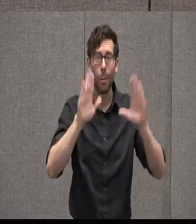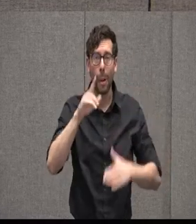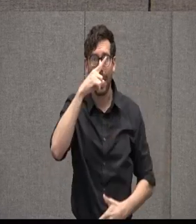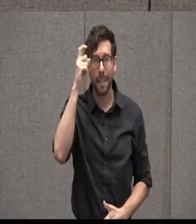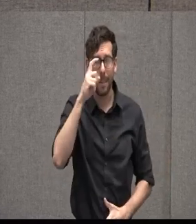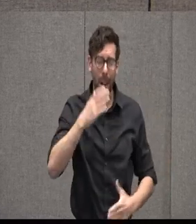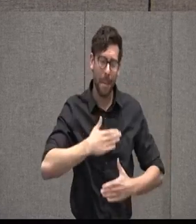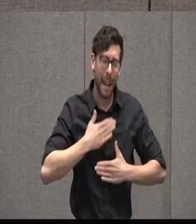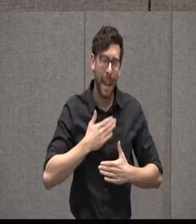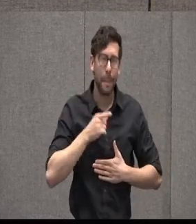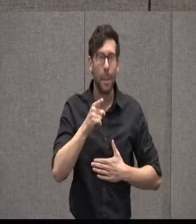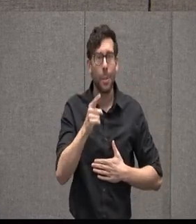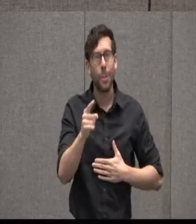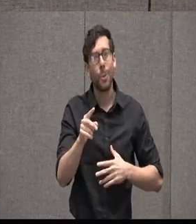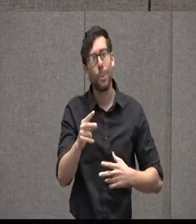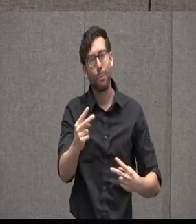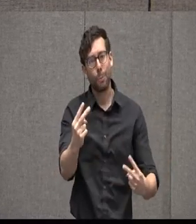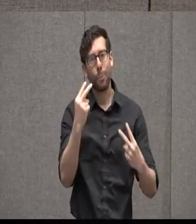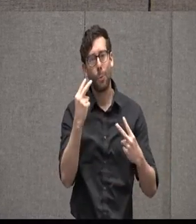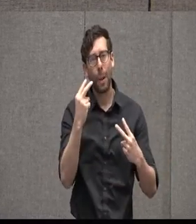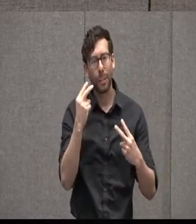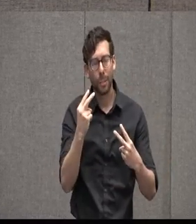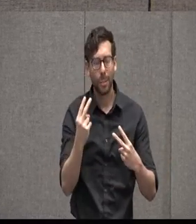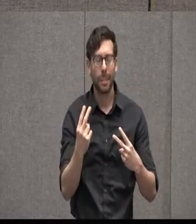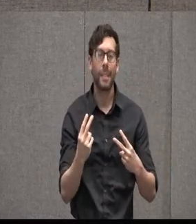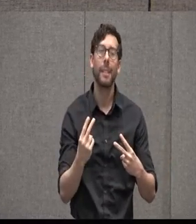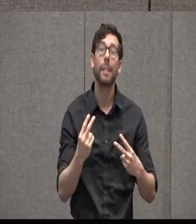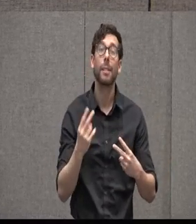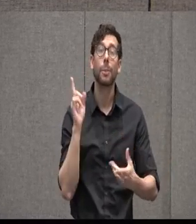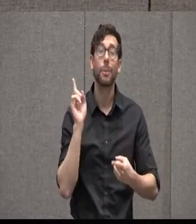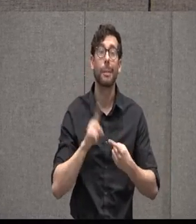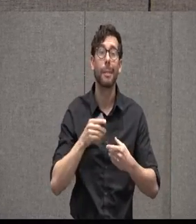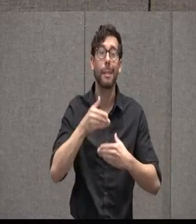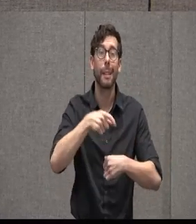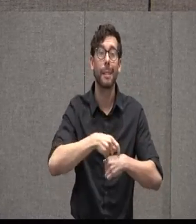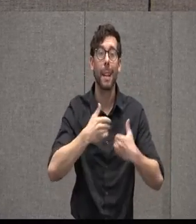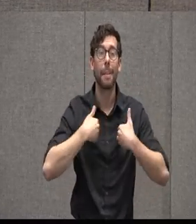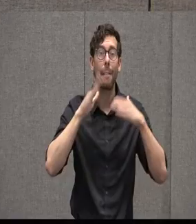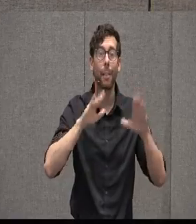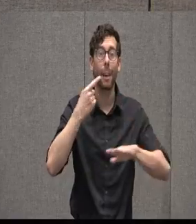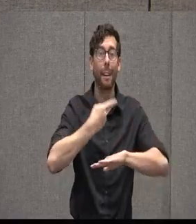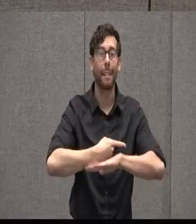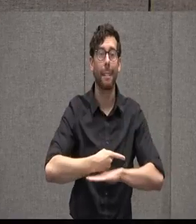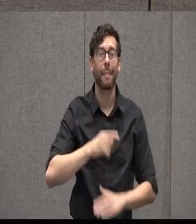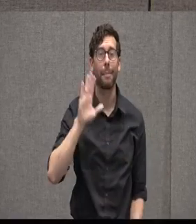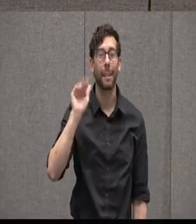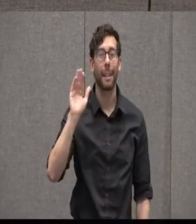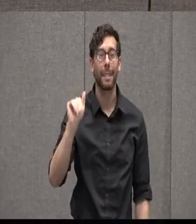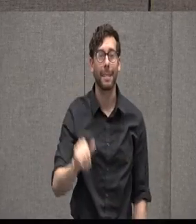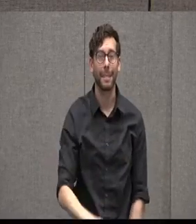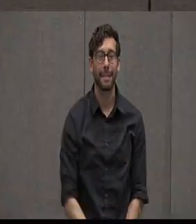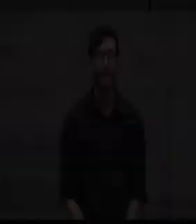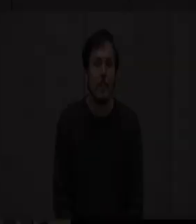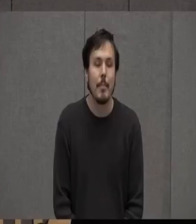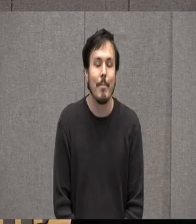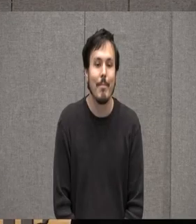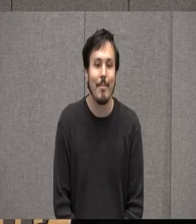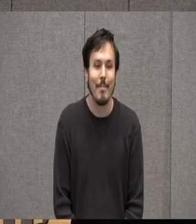tuned in and joined me. And until next time, I hope you have a great day. Bye.